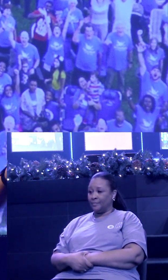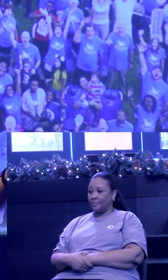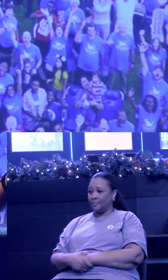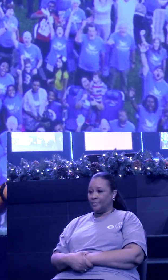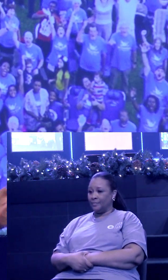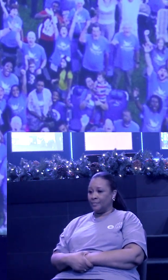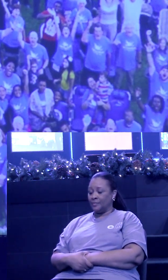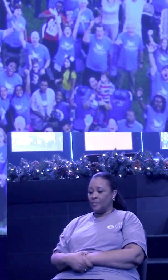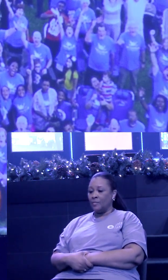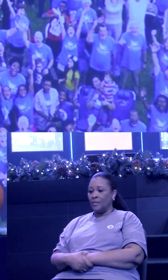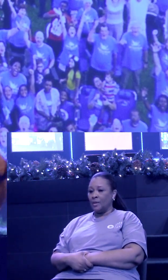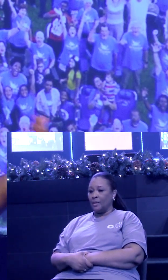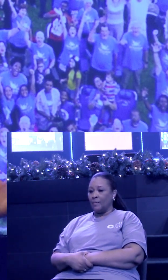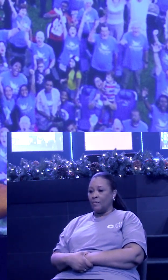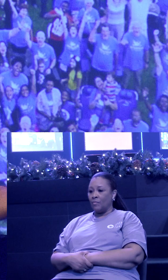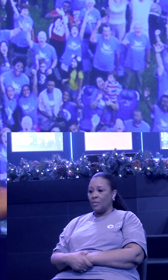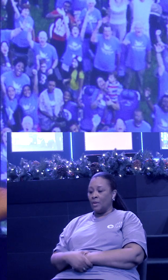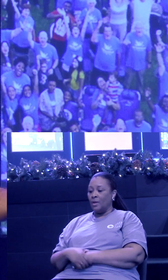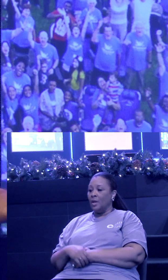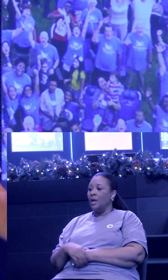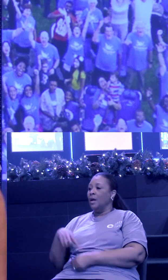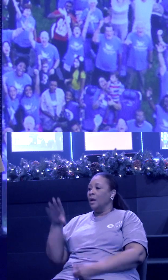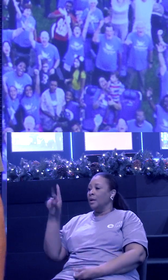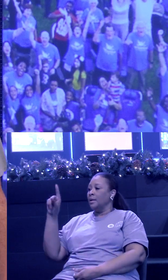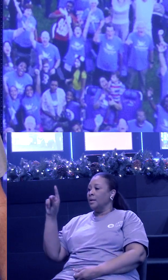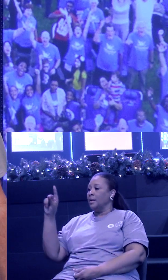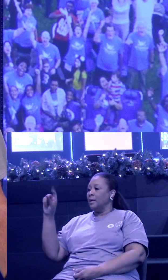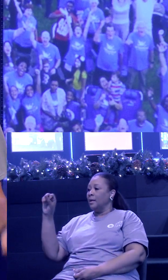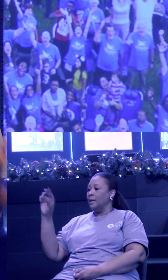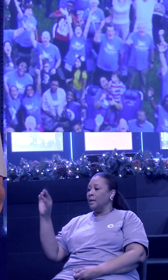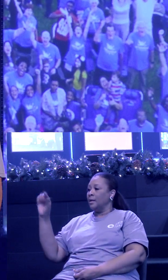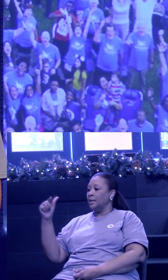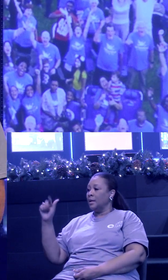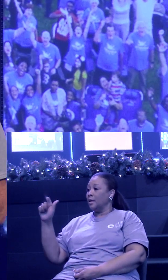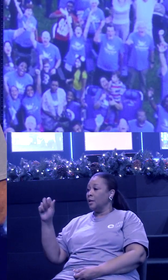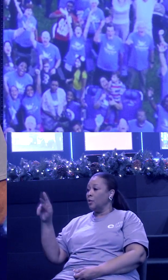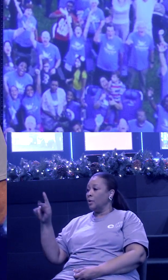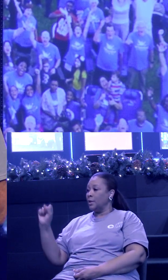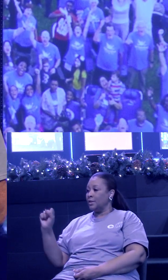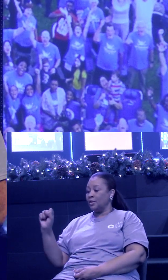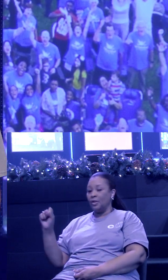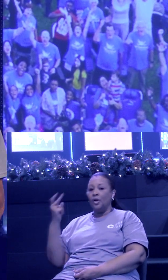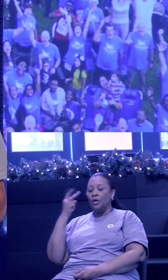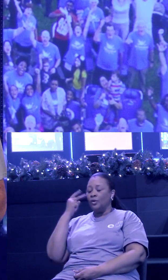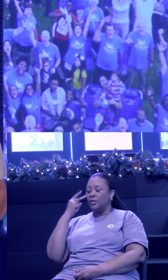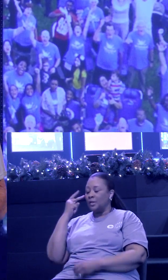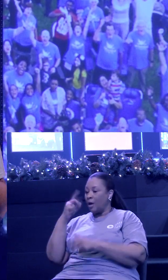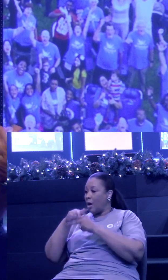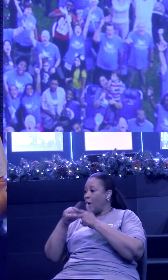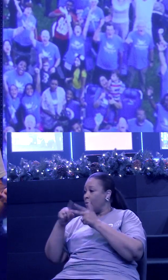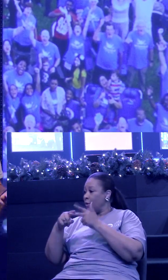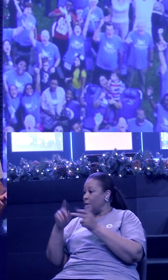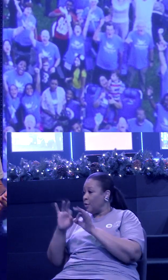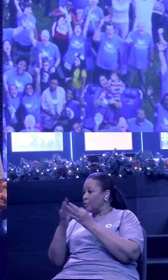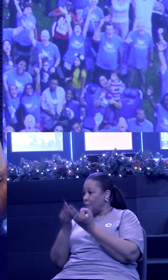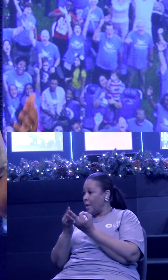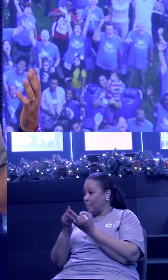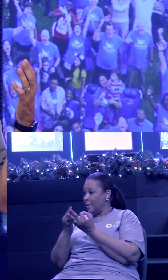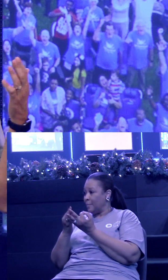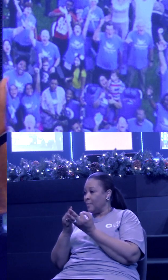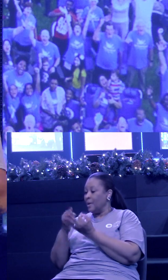Well, you saw Doug Lucas, the president of Team Expansion. You saw the Bowers family, the Law family. The